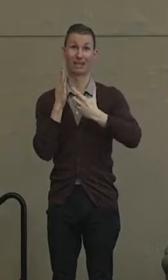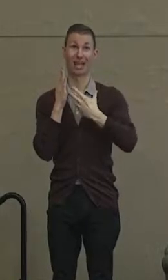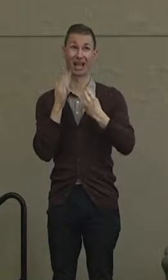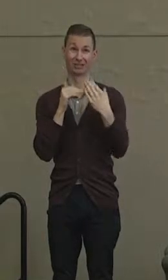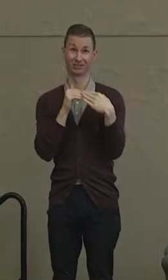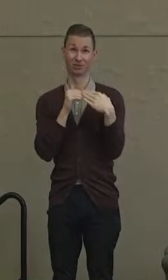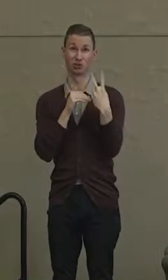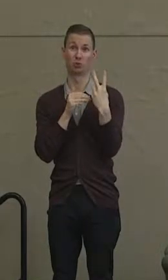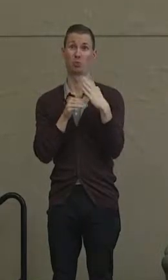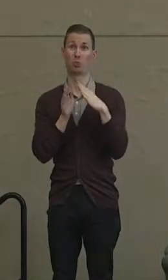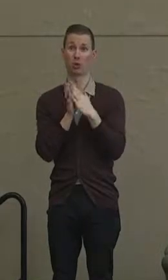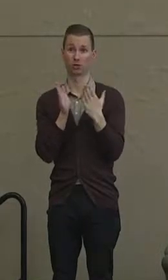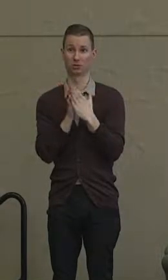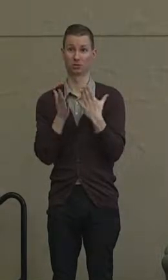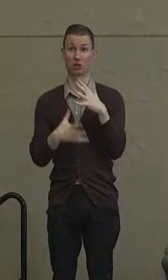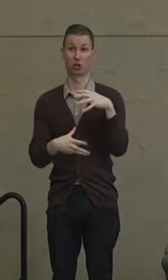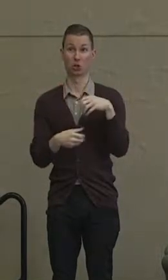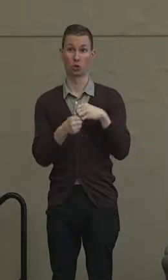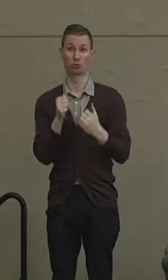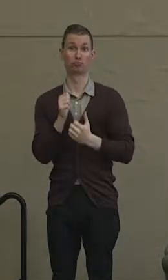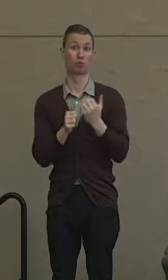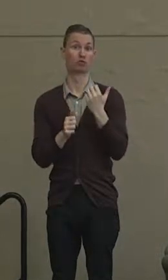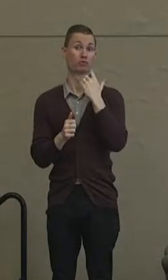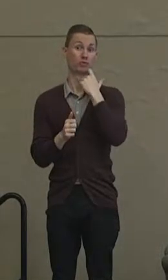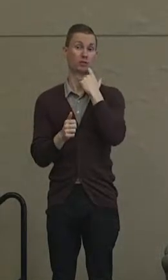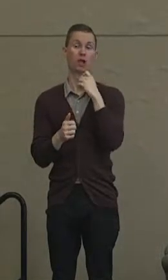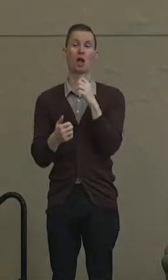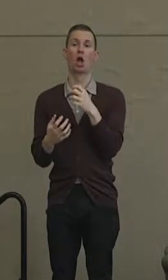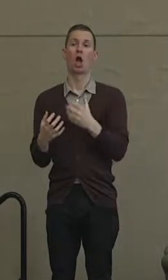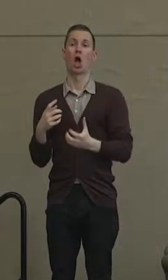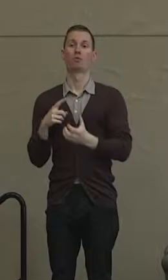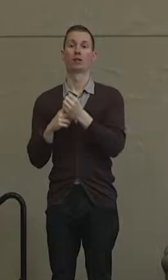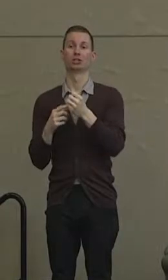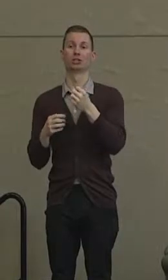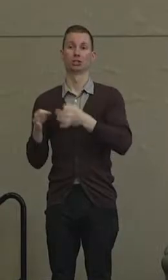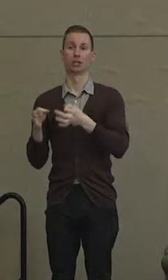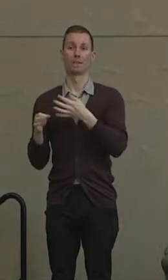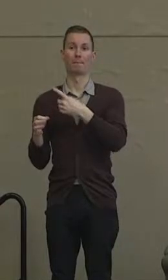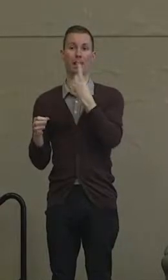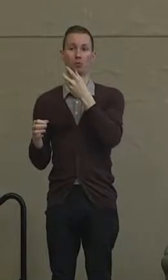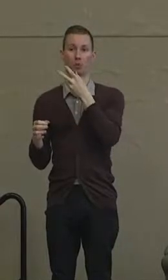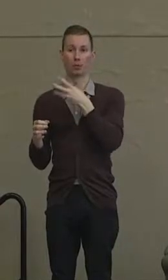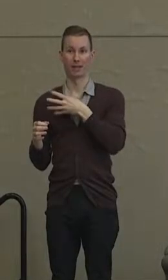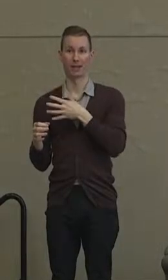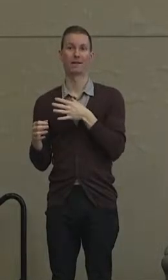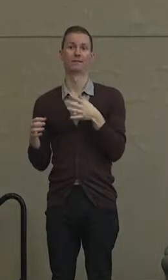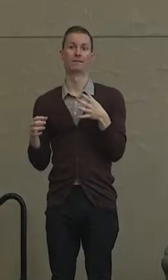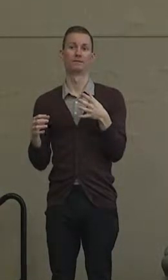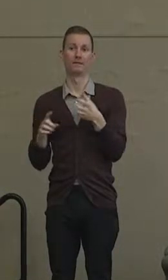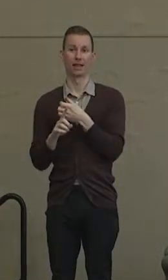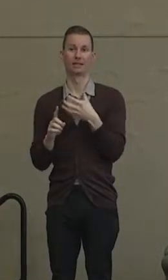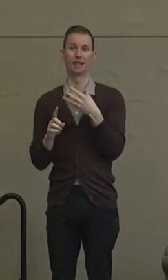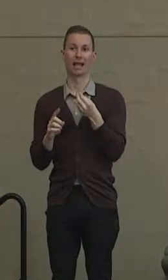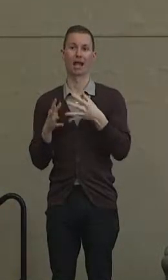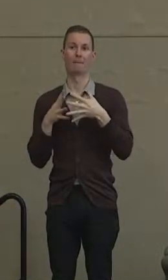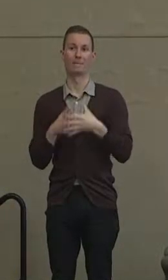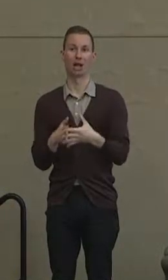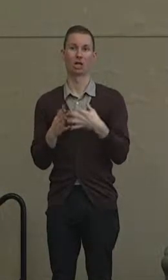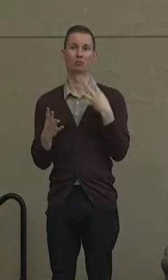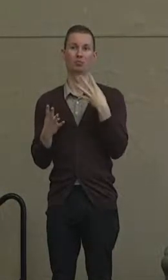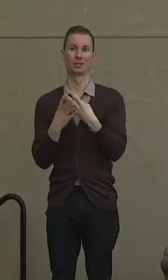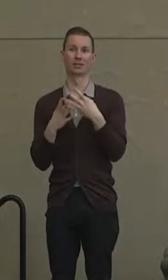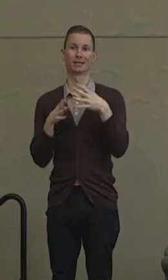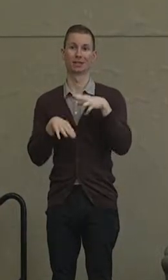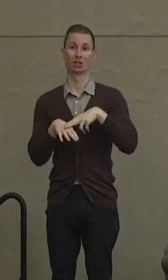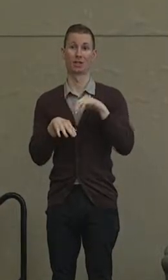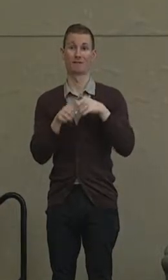books, including her most recent, Arrested Justice, Black Women, Violence, and America's Prison Nation, which chronicles